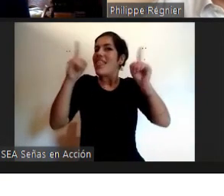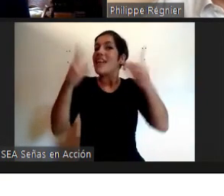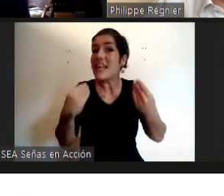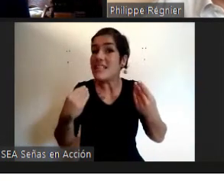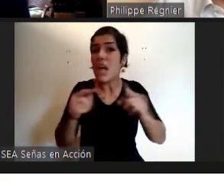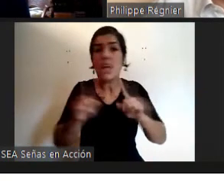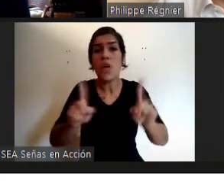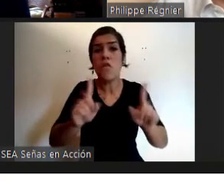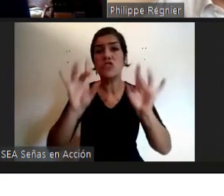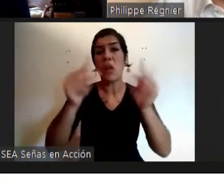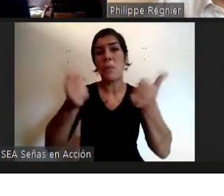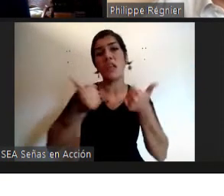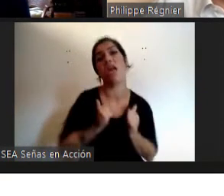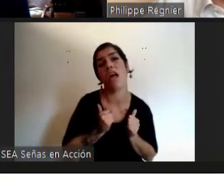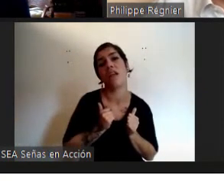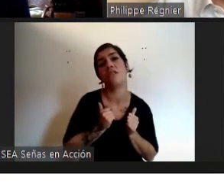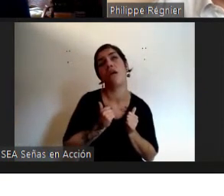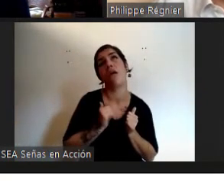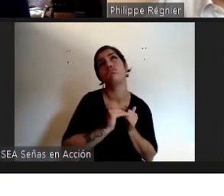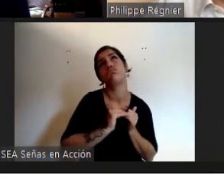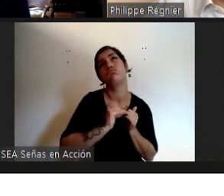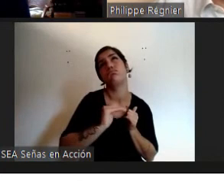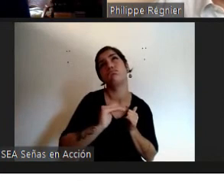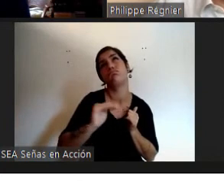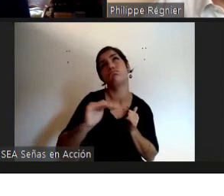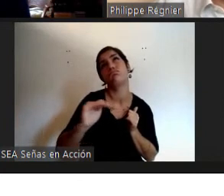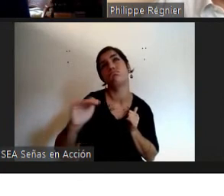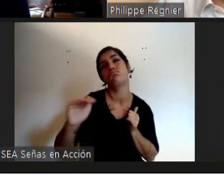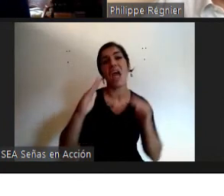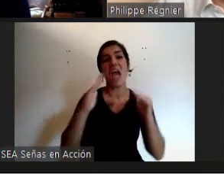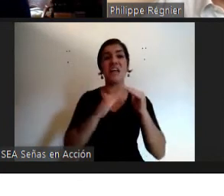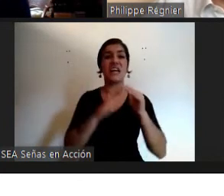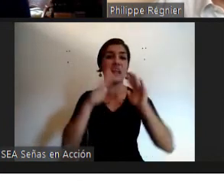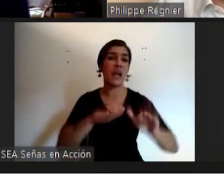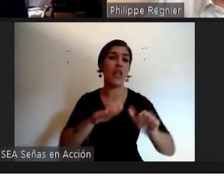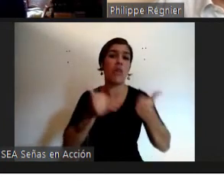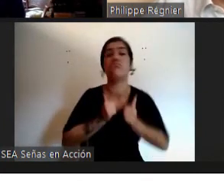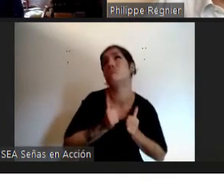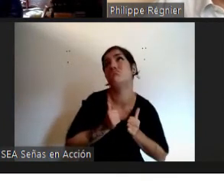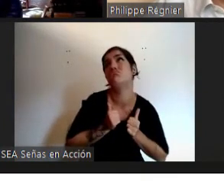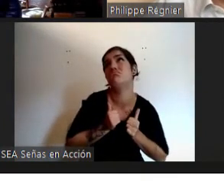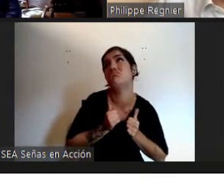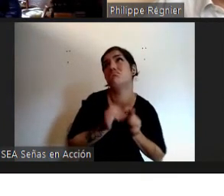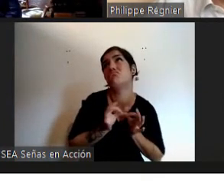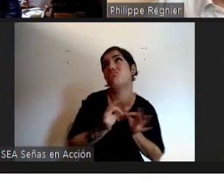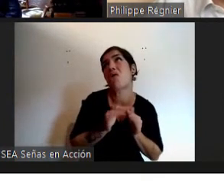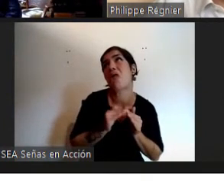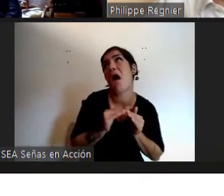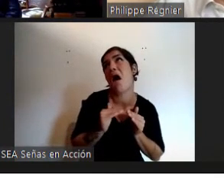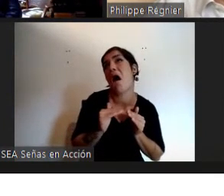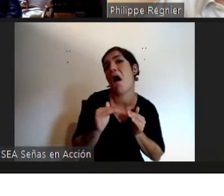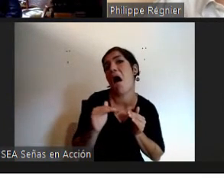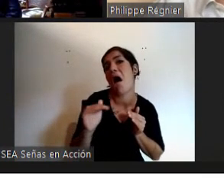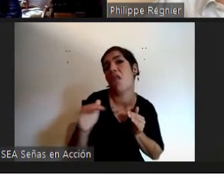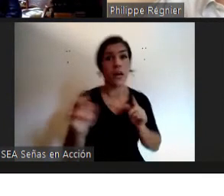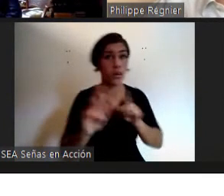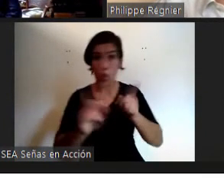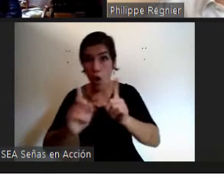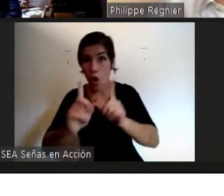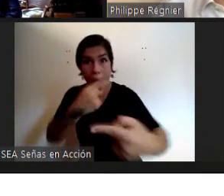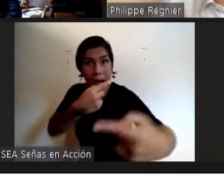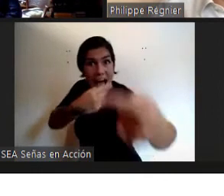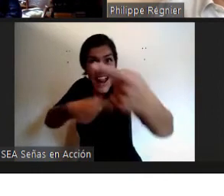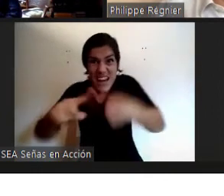and people moving out to express themselves. So what is happening in connection to